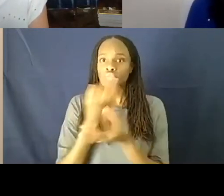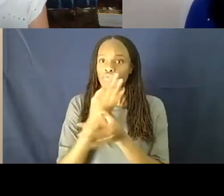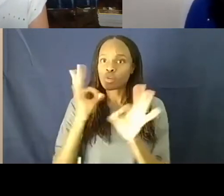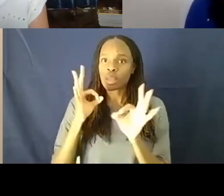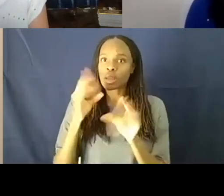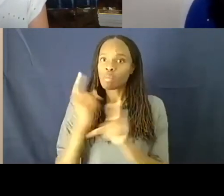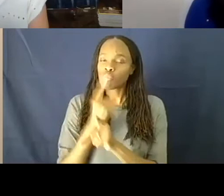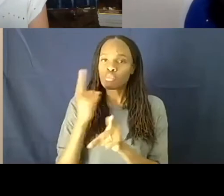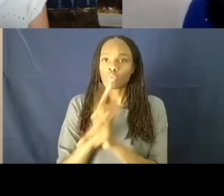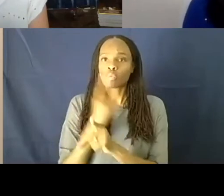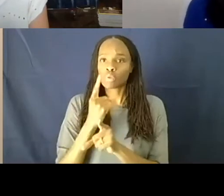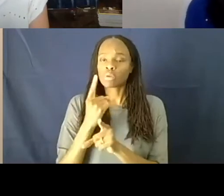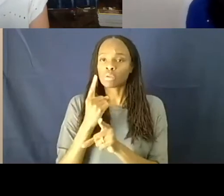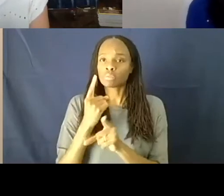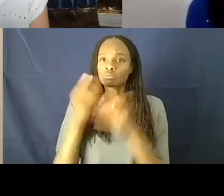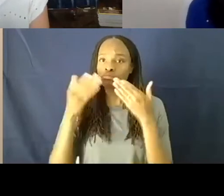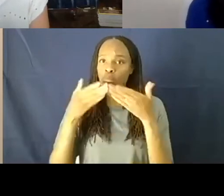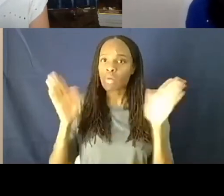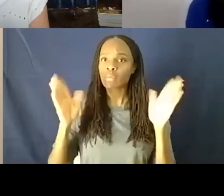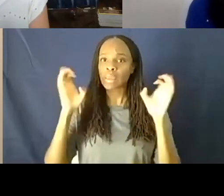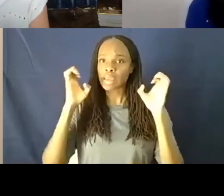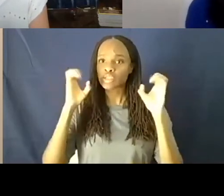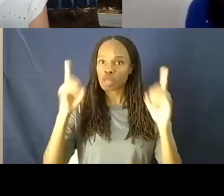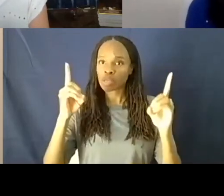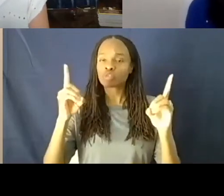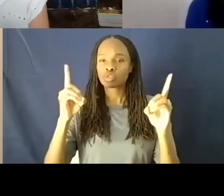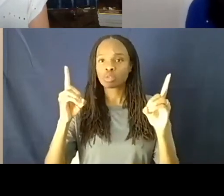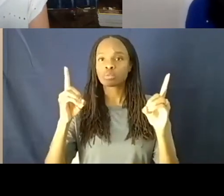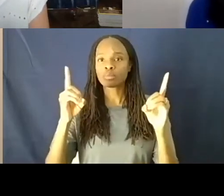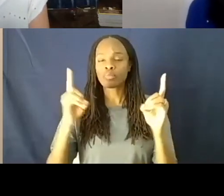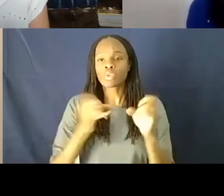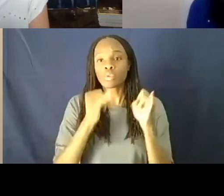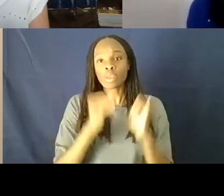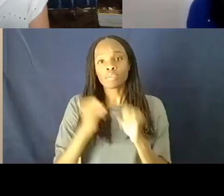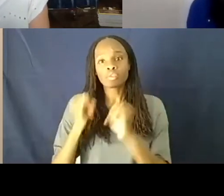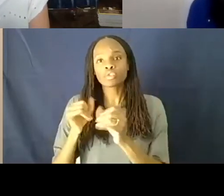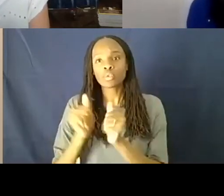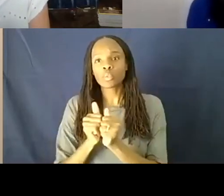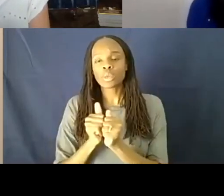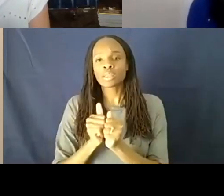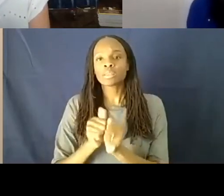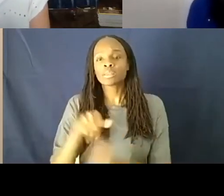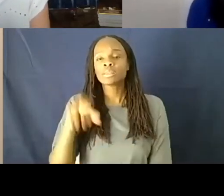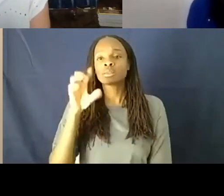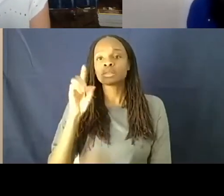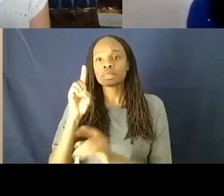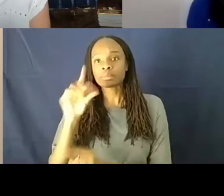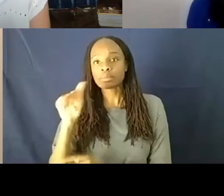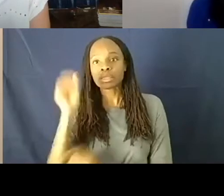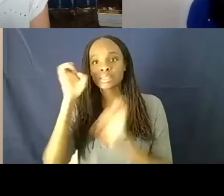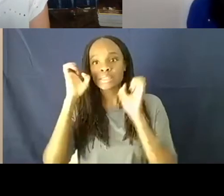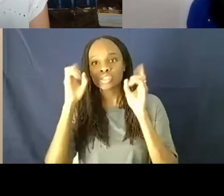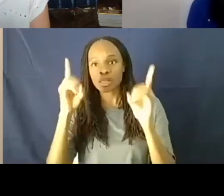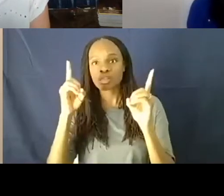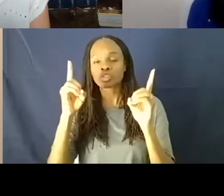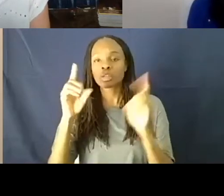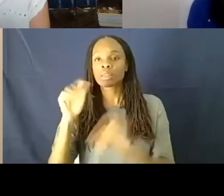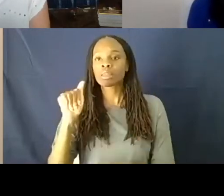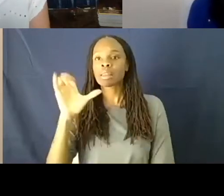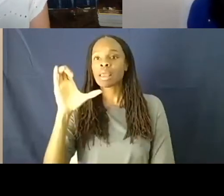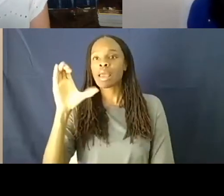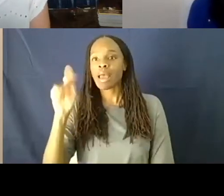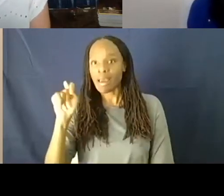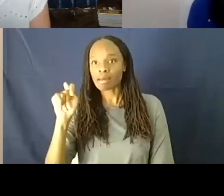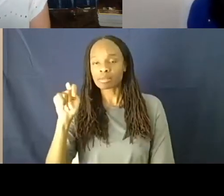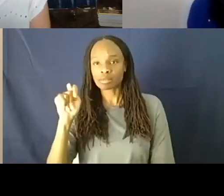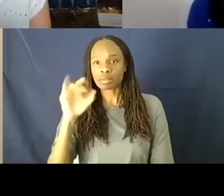public education, like the Individuals with Disabilities Education Act requires. And for some